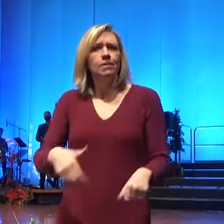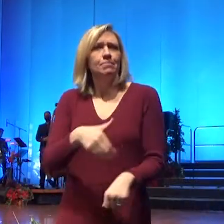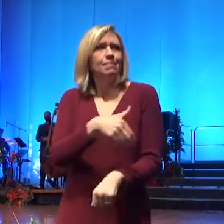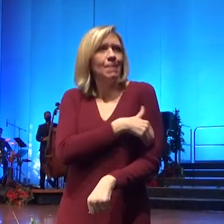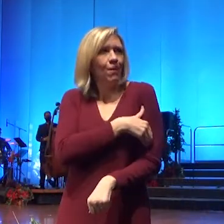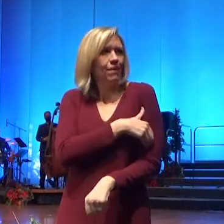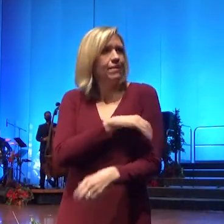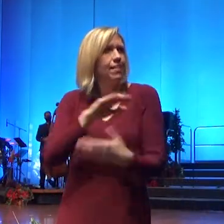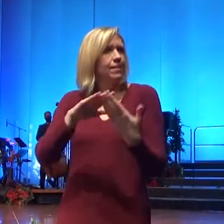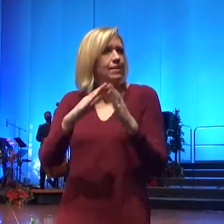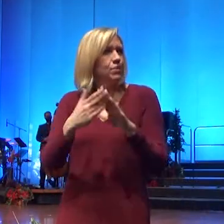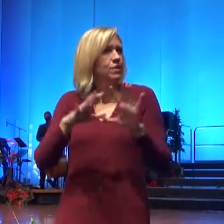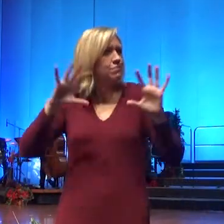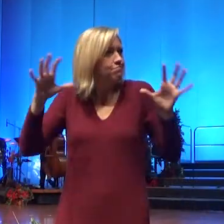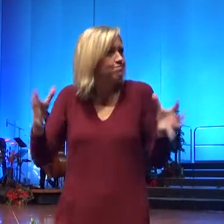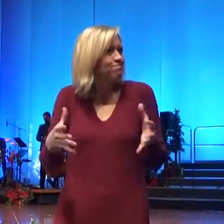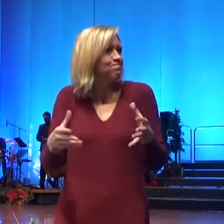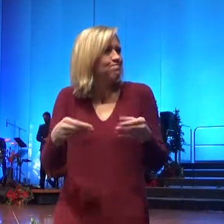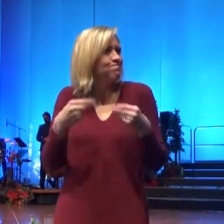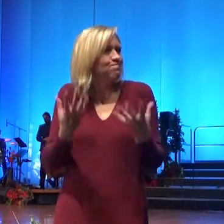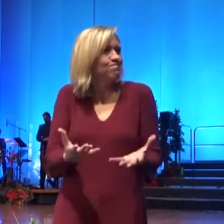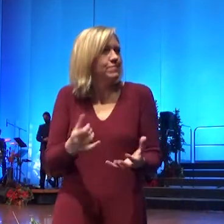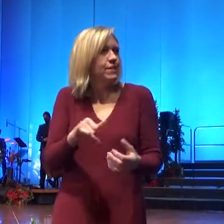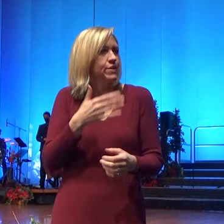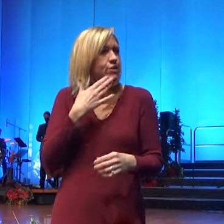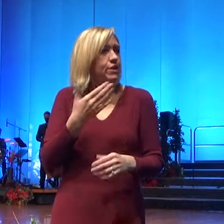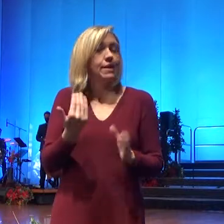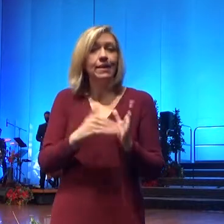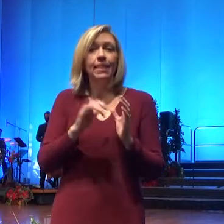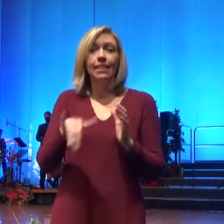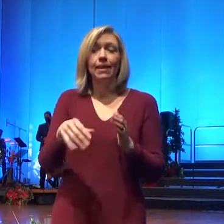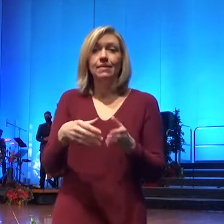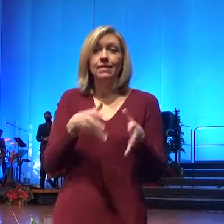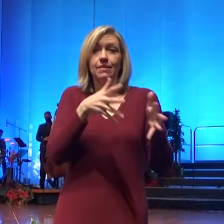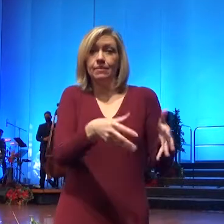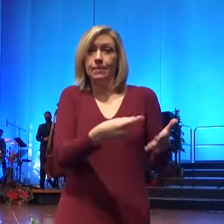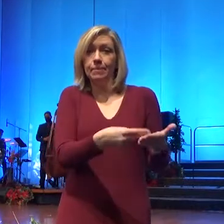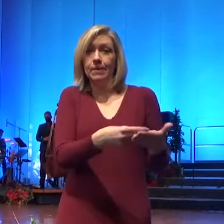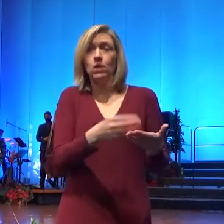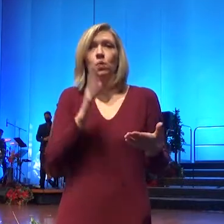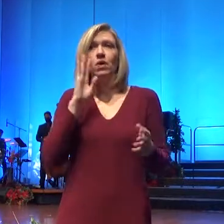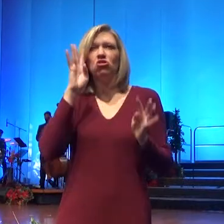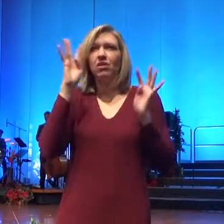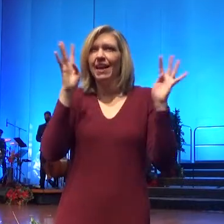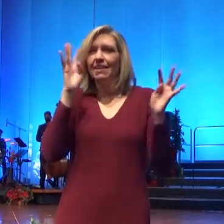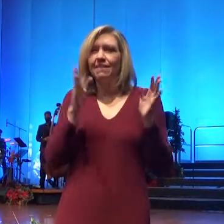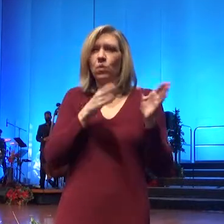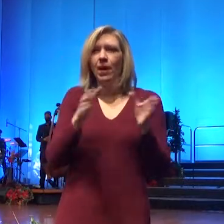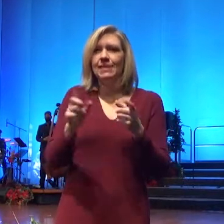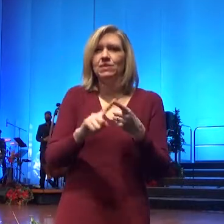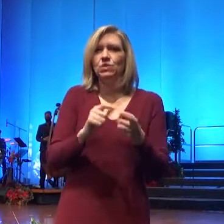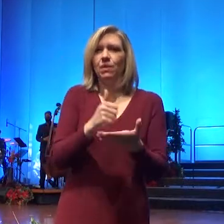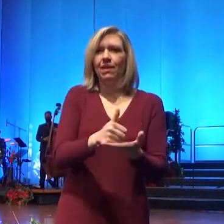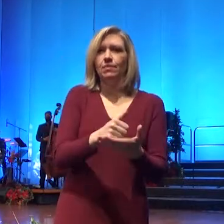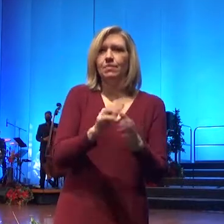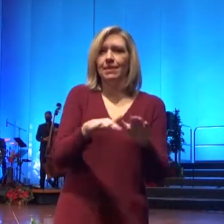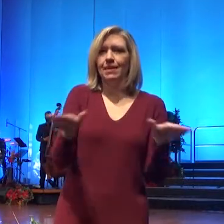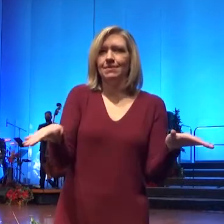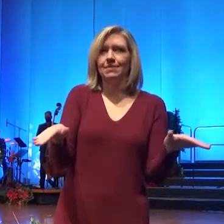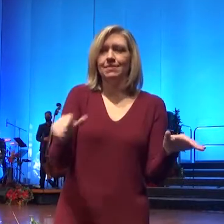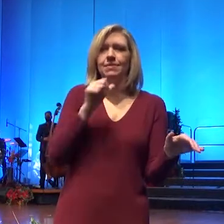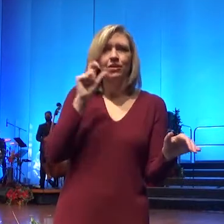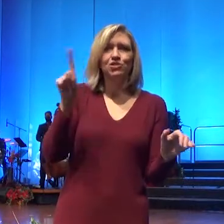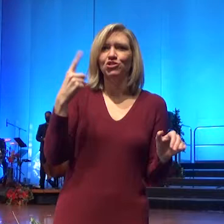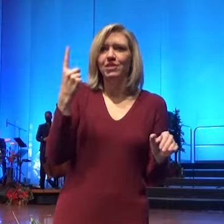community is when we come together and do this great kind of good. And again, that surplus, we're going to be able to find creative ways to help these kids, not just at Christmas time, but